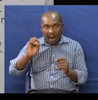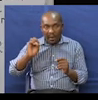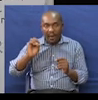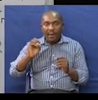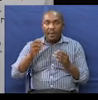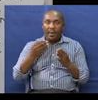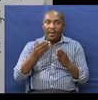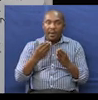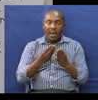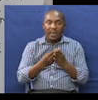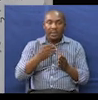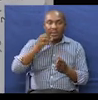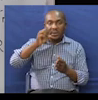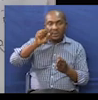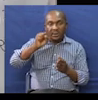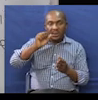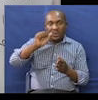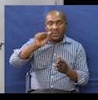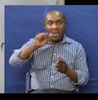and the Sandawe.